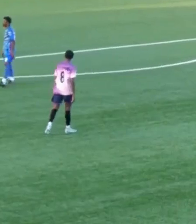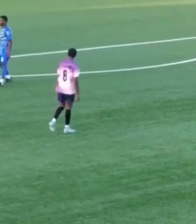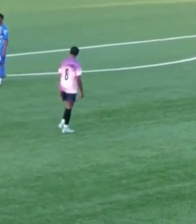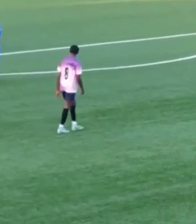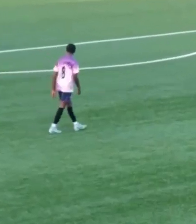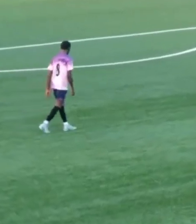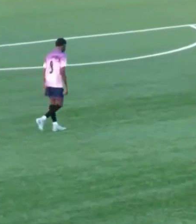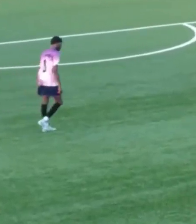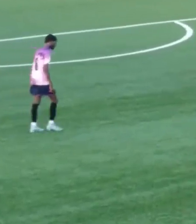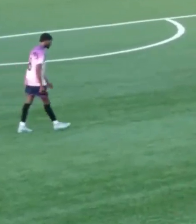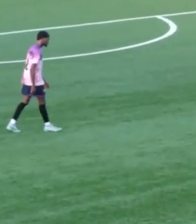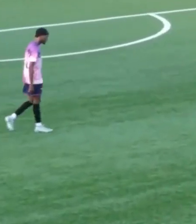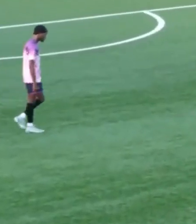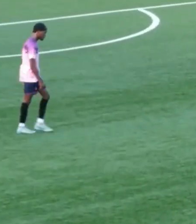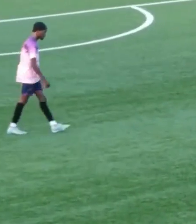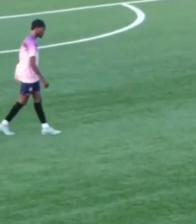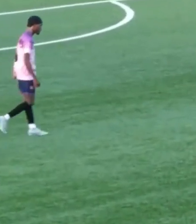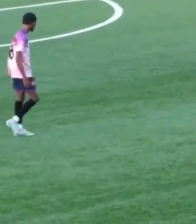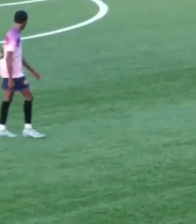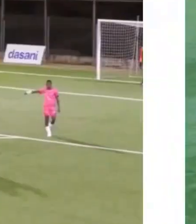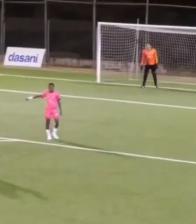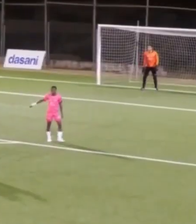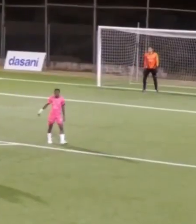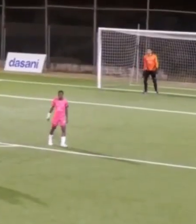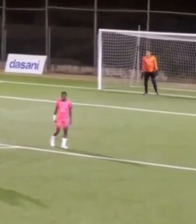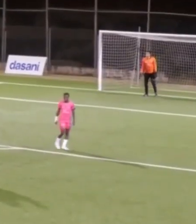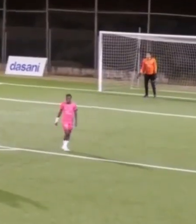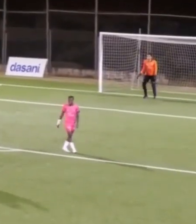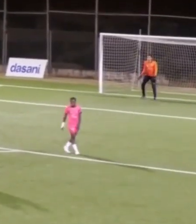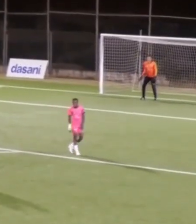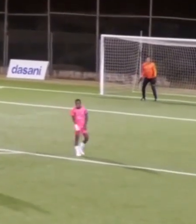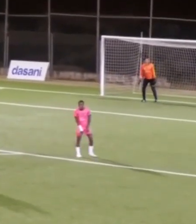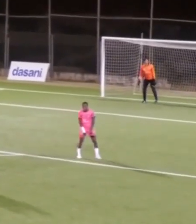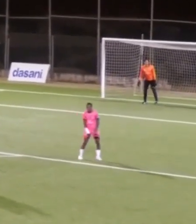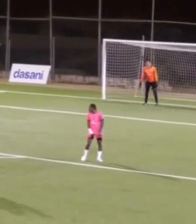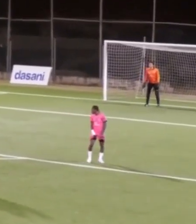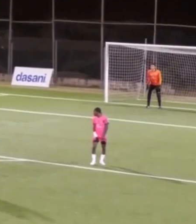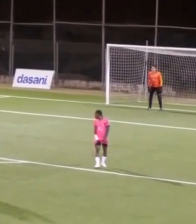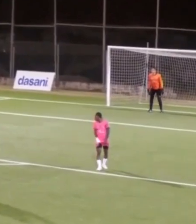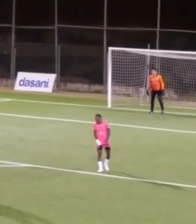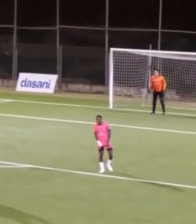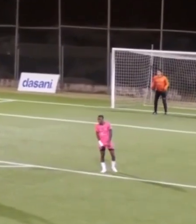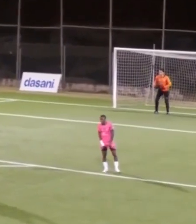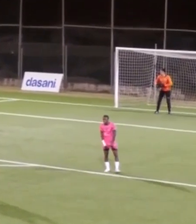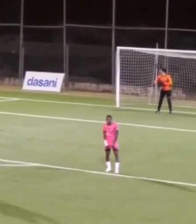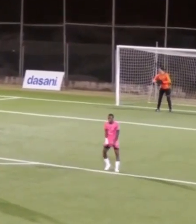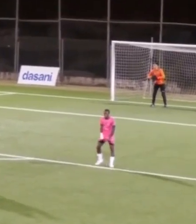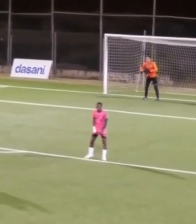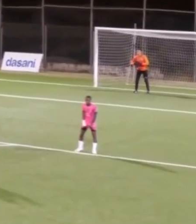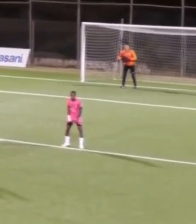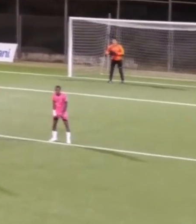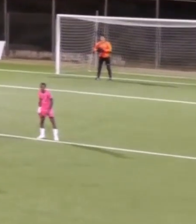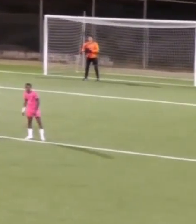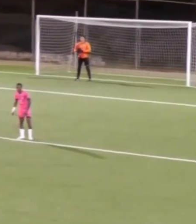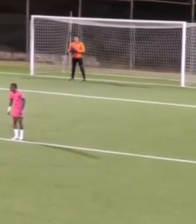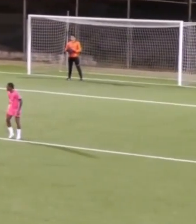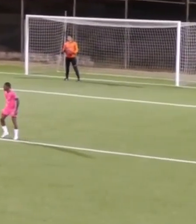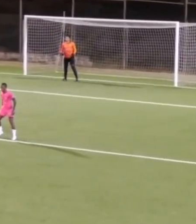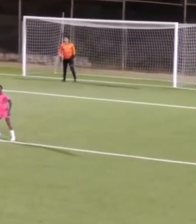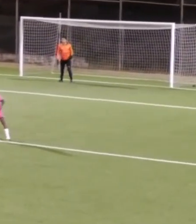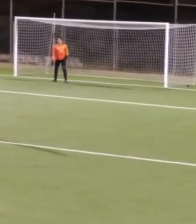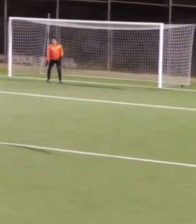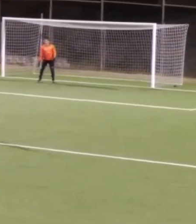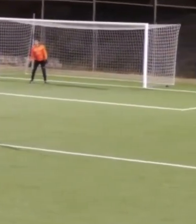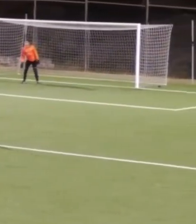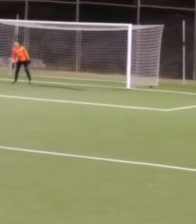1, Pride of Gall Hill 1. Second match, kickstart rush, battling paradise in the Caribbean blue. The Dover